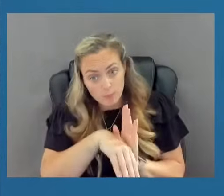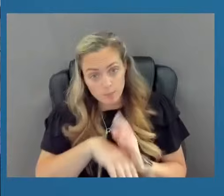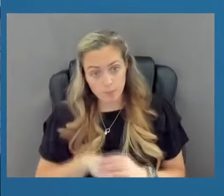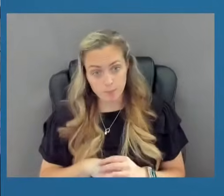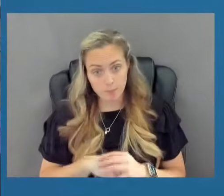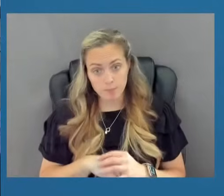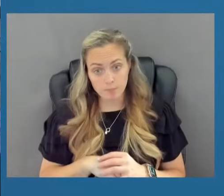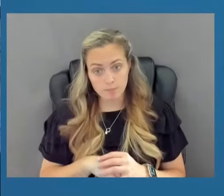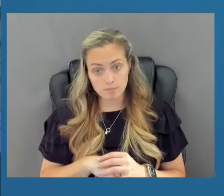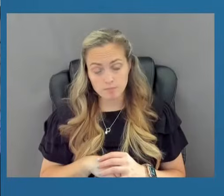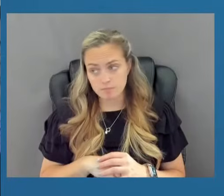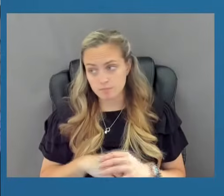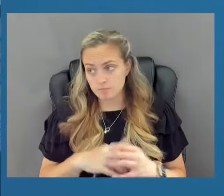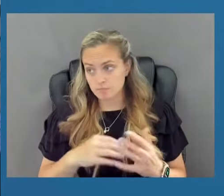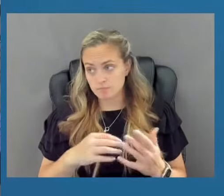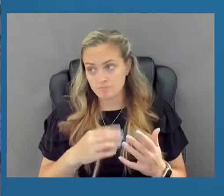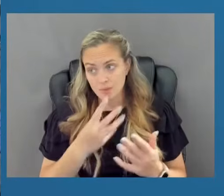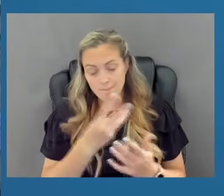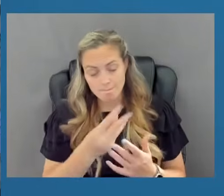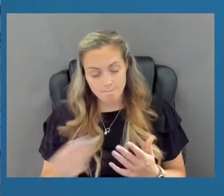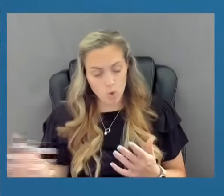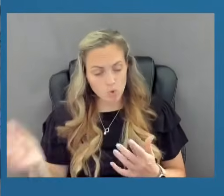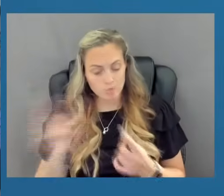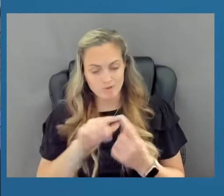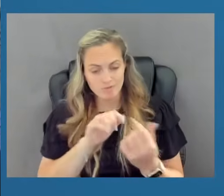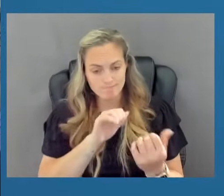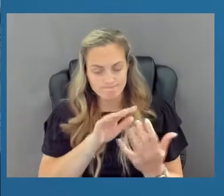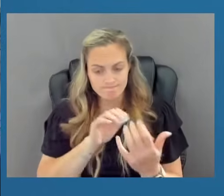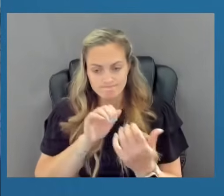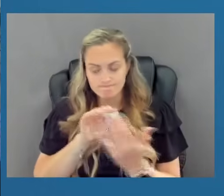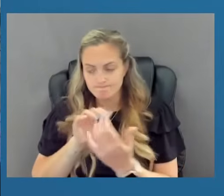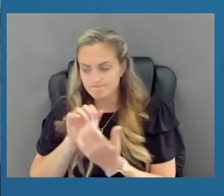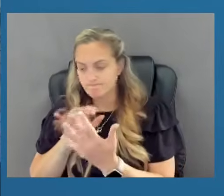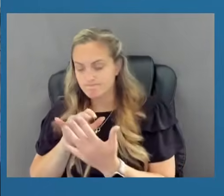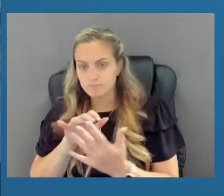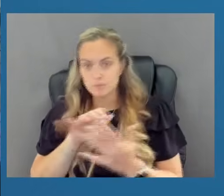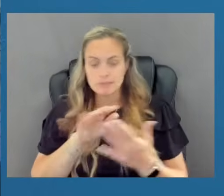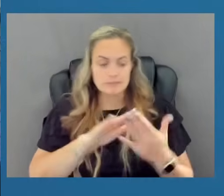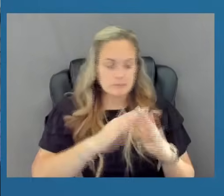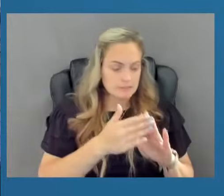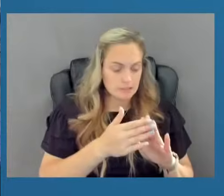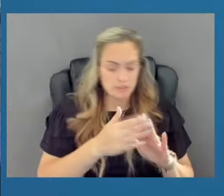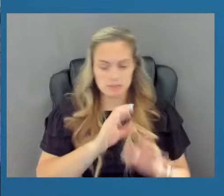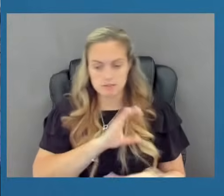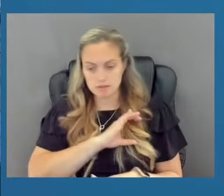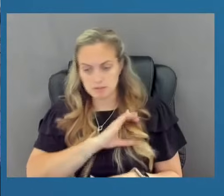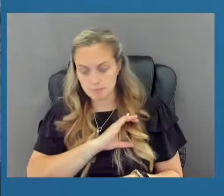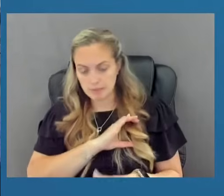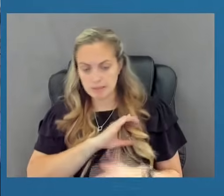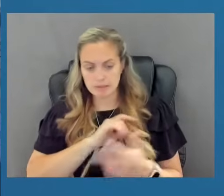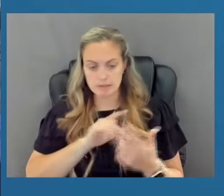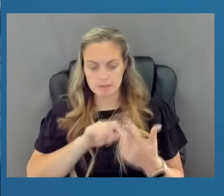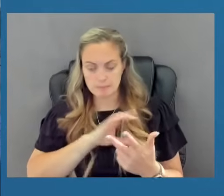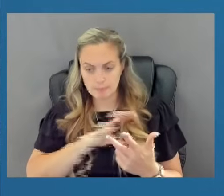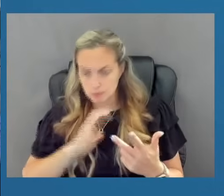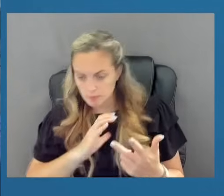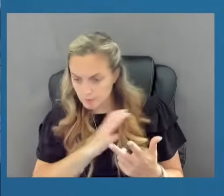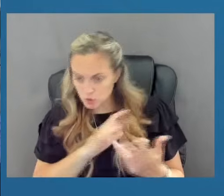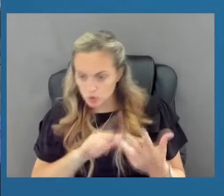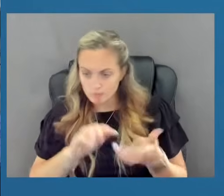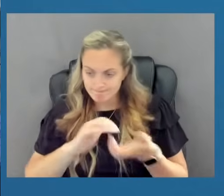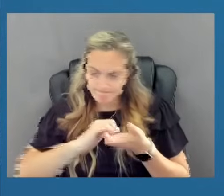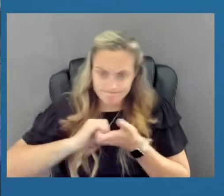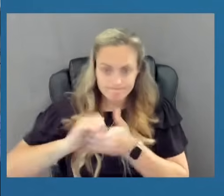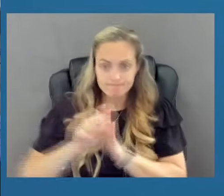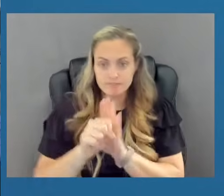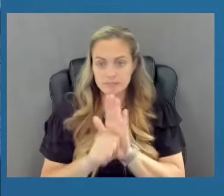It's been a multifaceted approach, working with our cities, our police officers, police commissioners, a partnership formed with our state